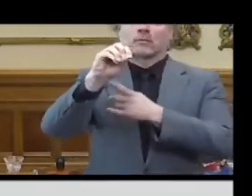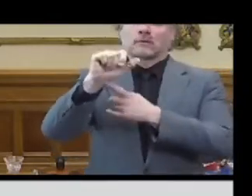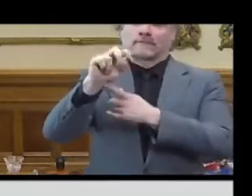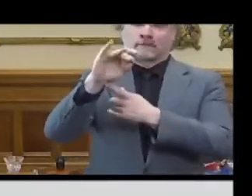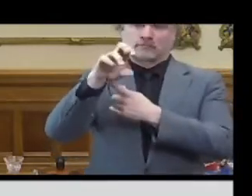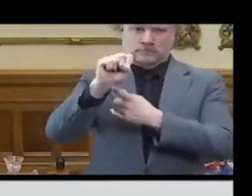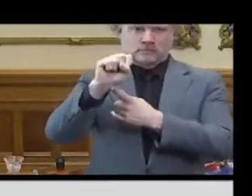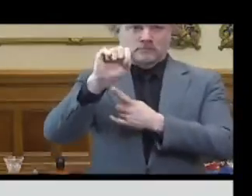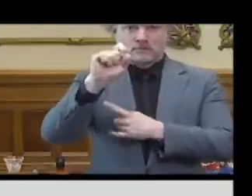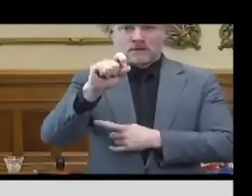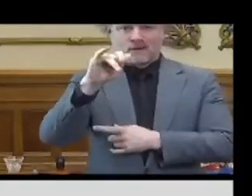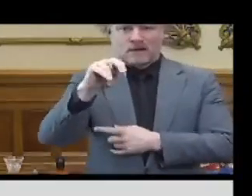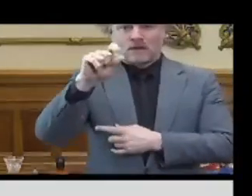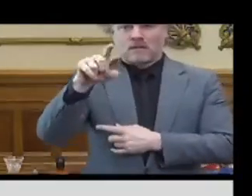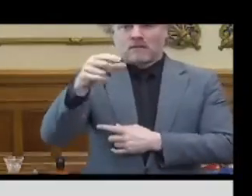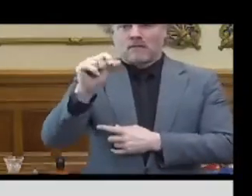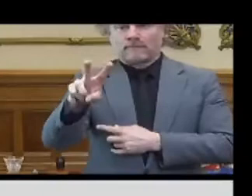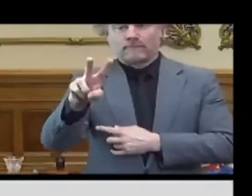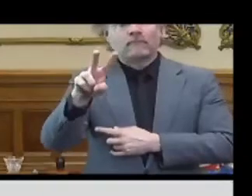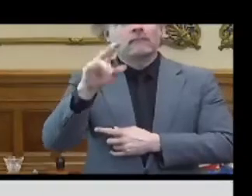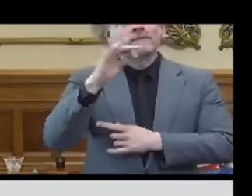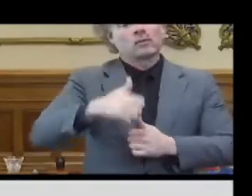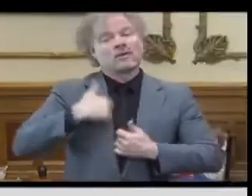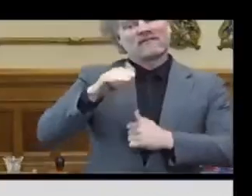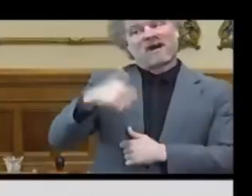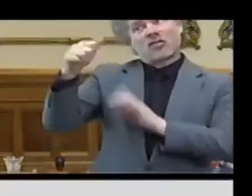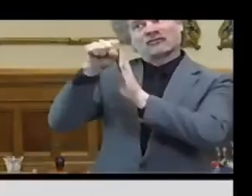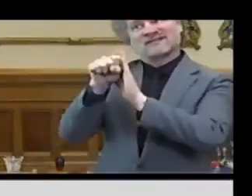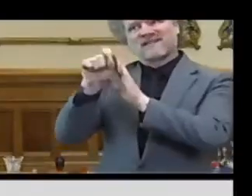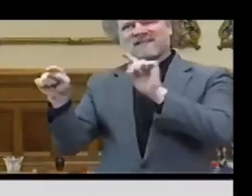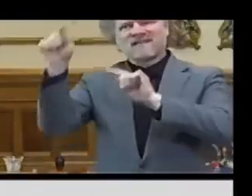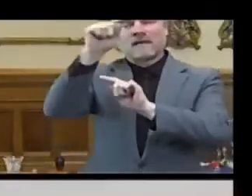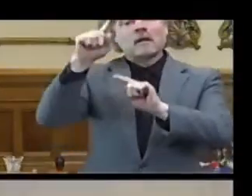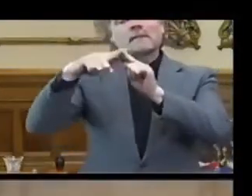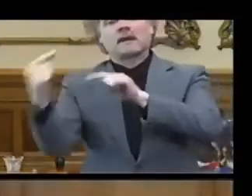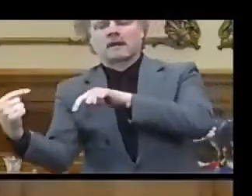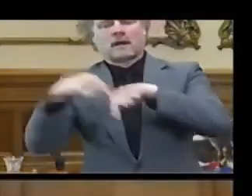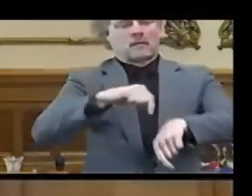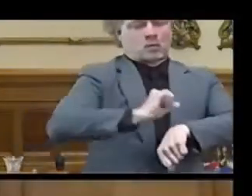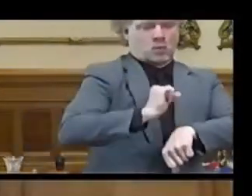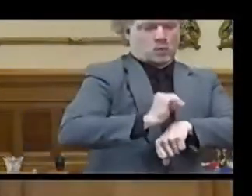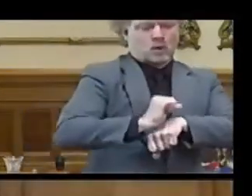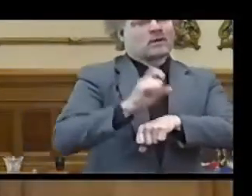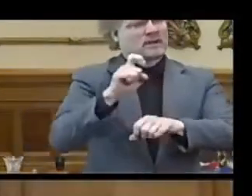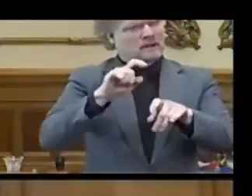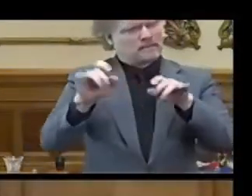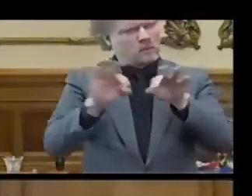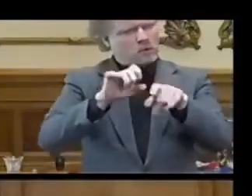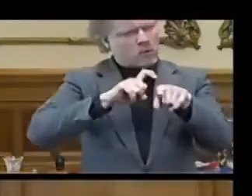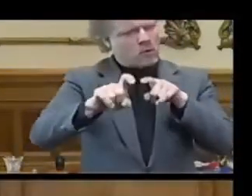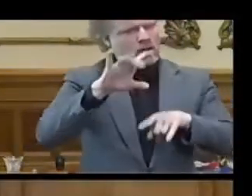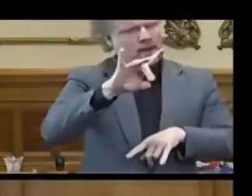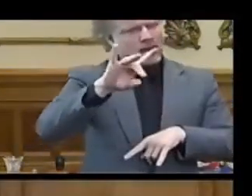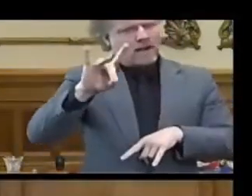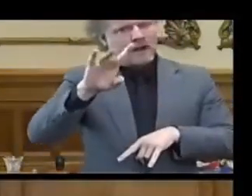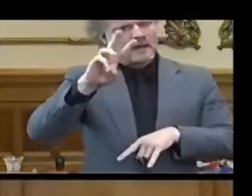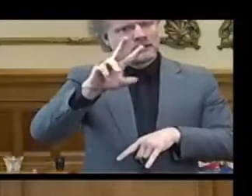www.coronavirus.in.gov. If you live in another state but work in Indiana, you must call